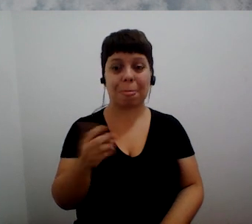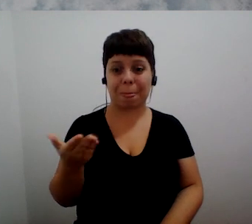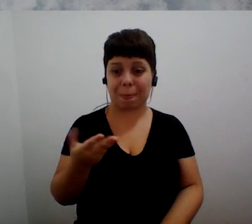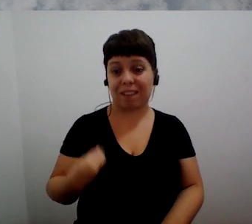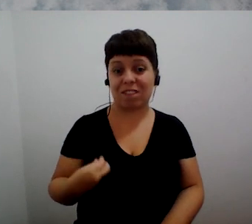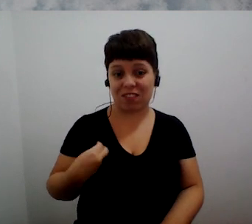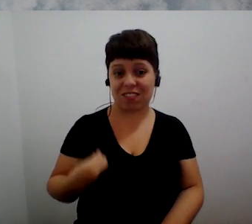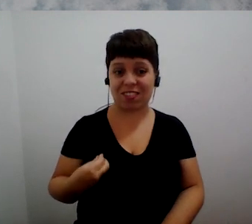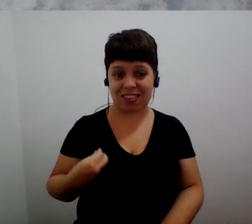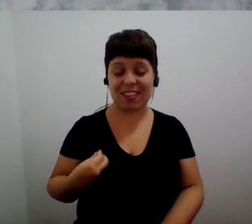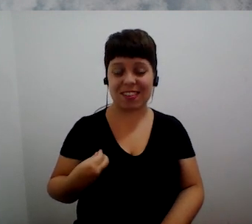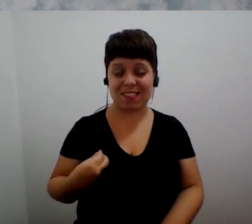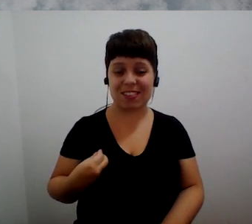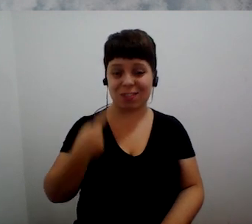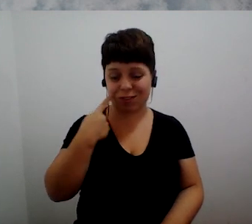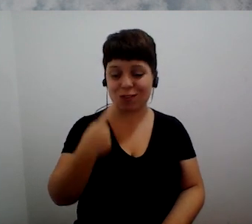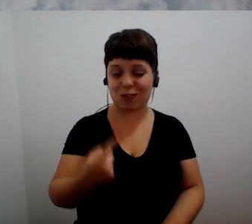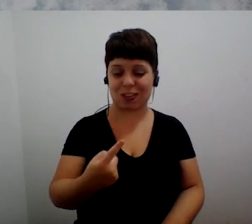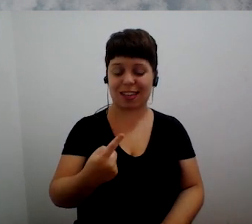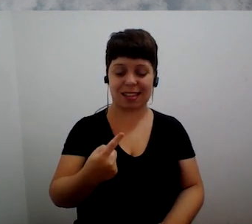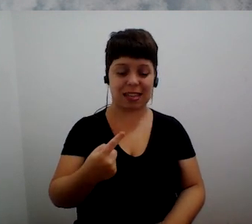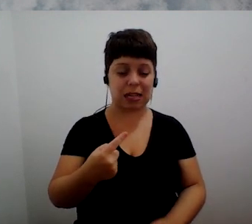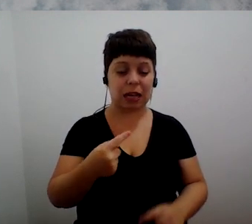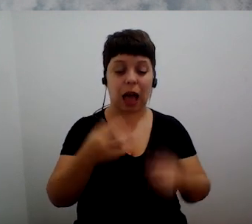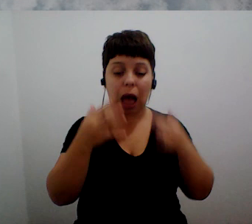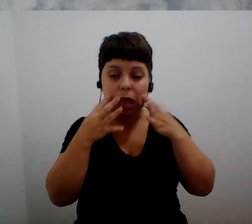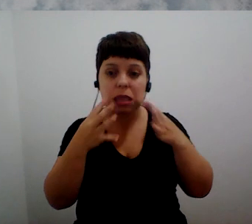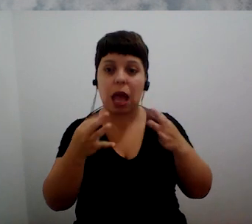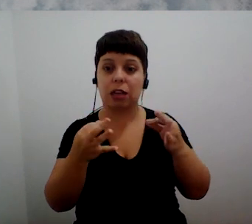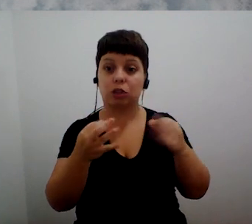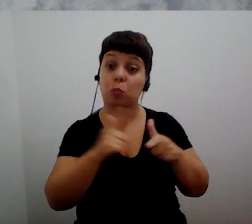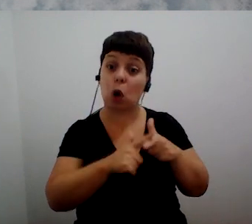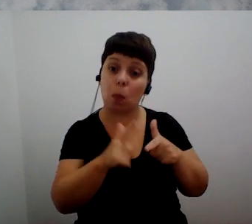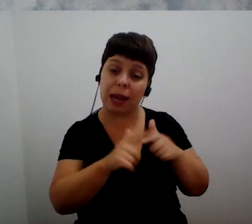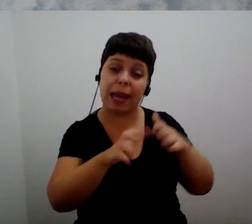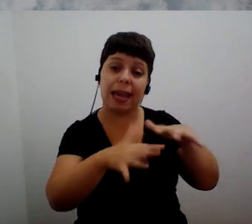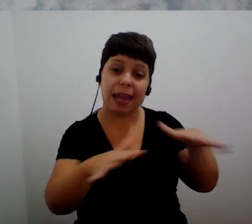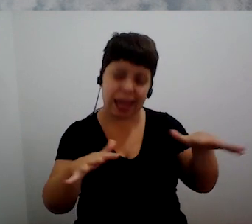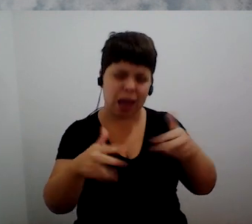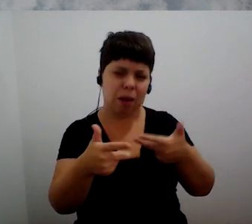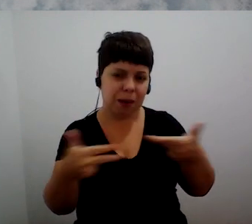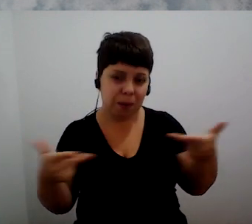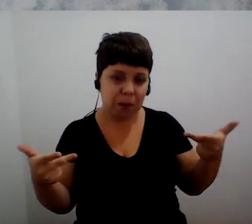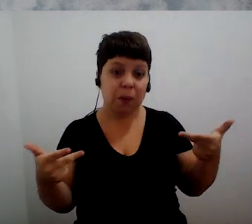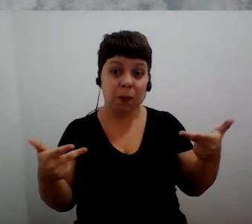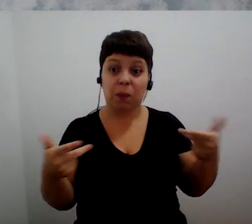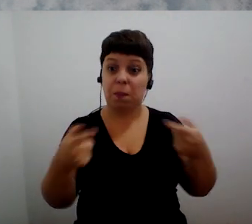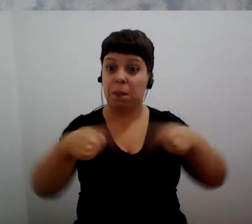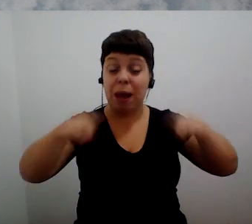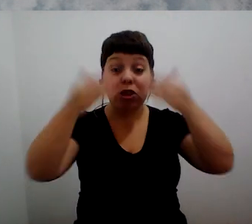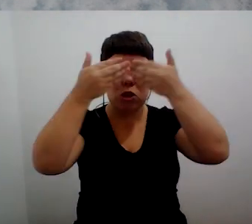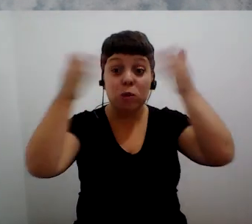to ocean and ocean issues is increasing. And we have gone through now some of the opportunities that we